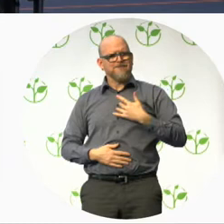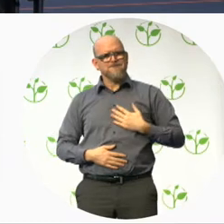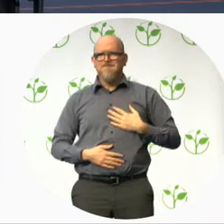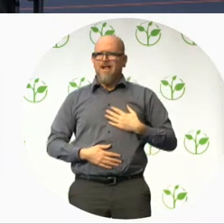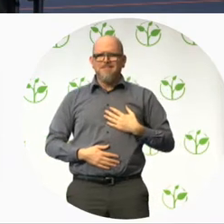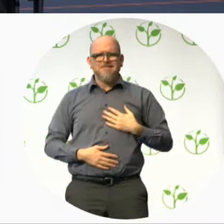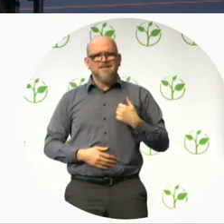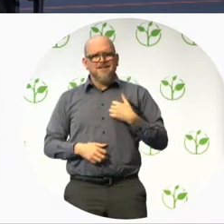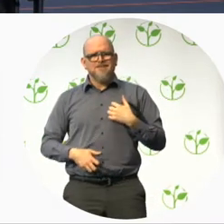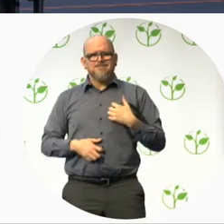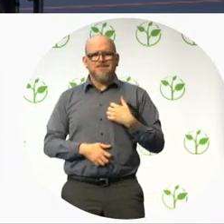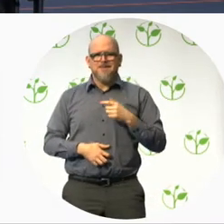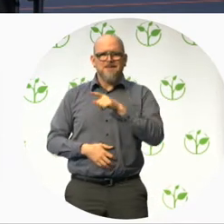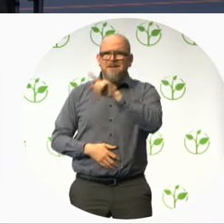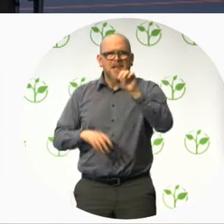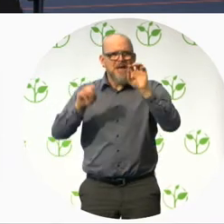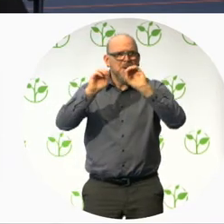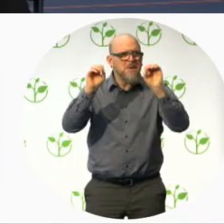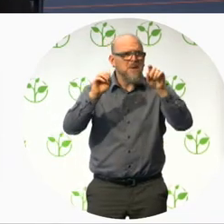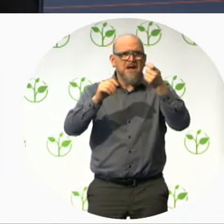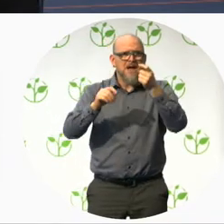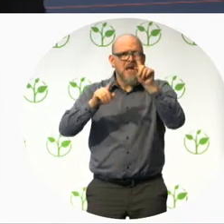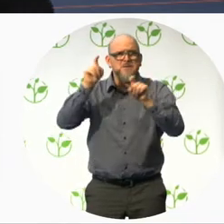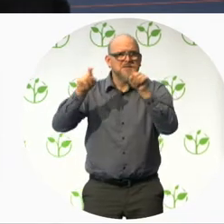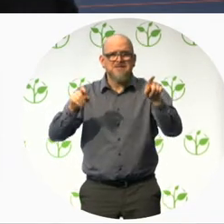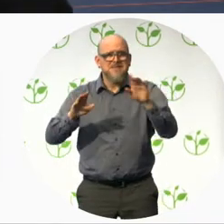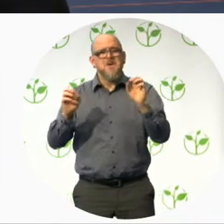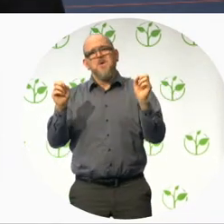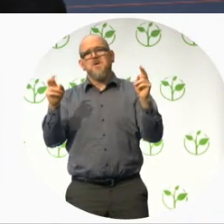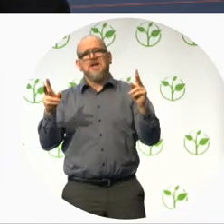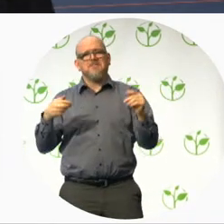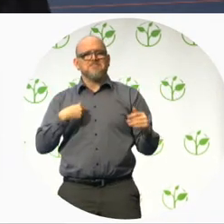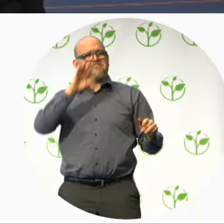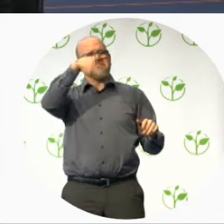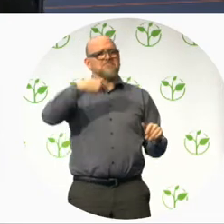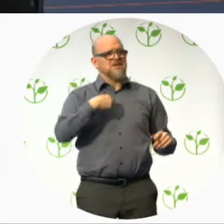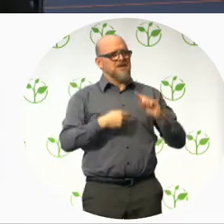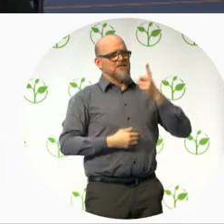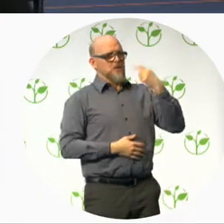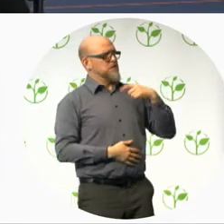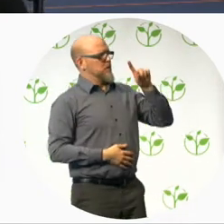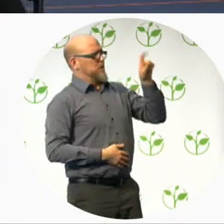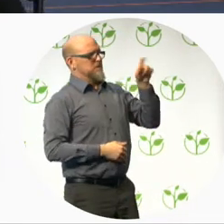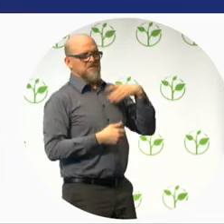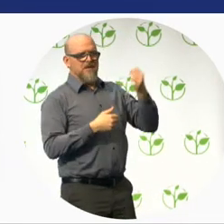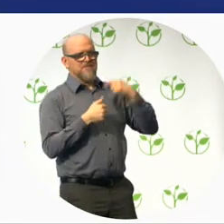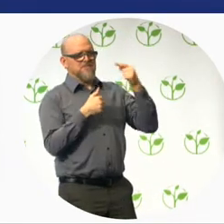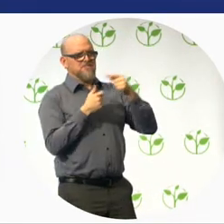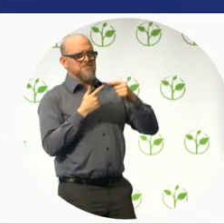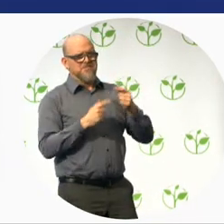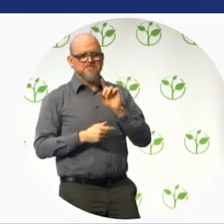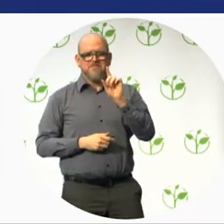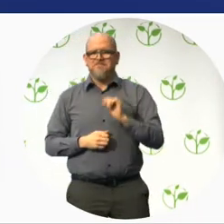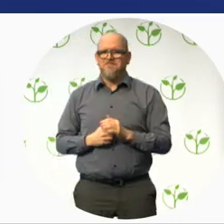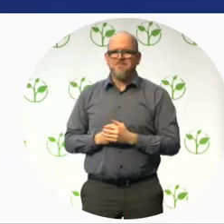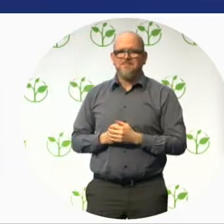Nobody has any questions. I'm going to start. I have a question. So, as a British person living for more than 20